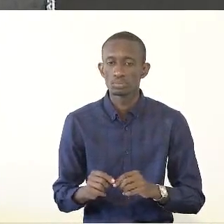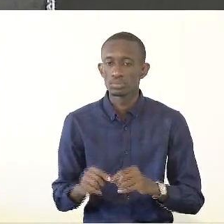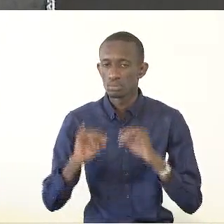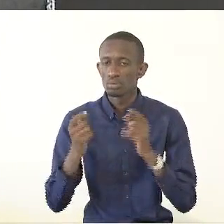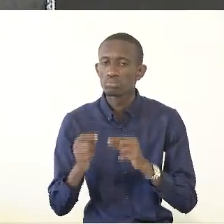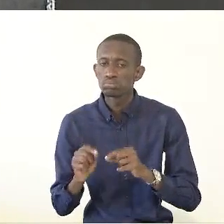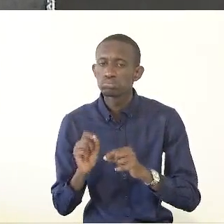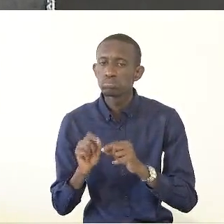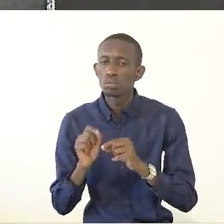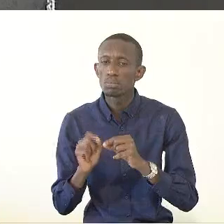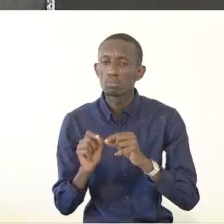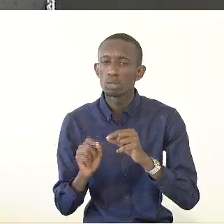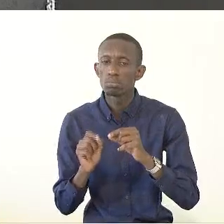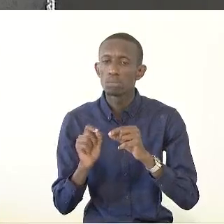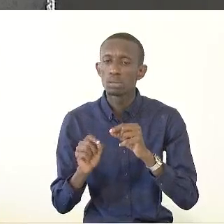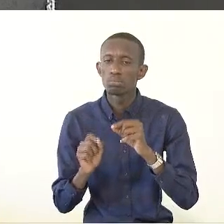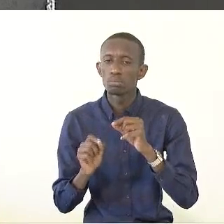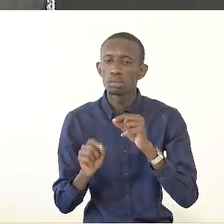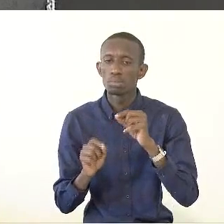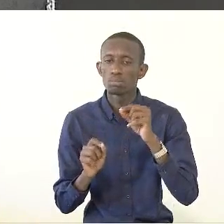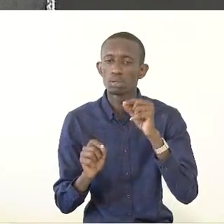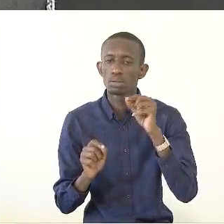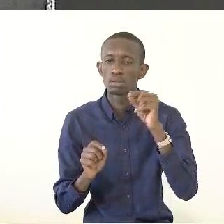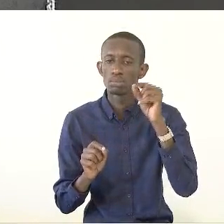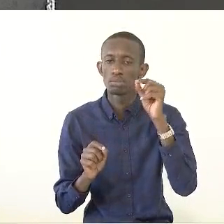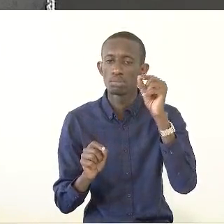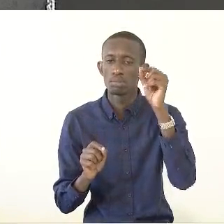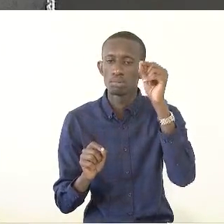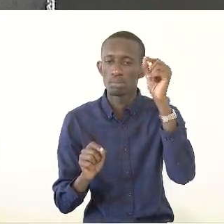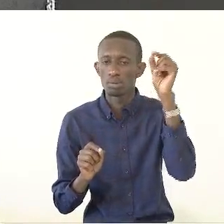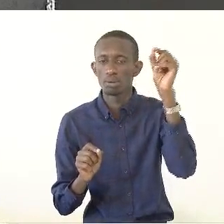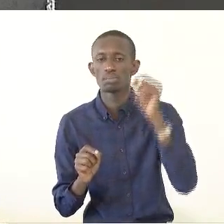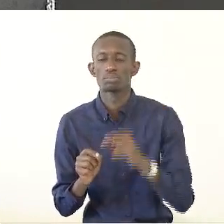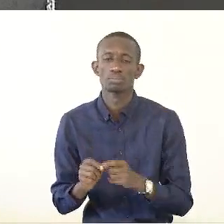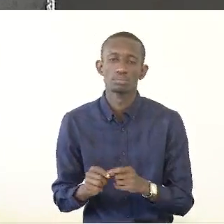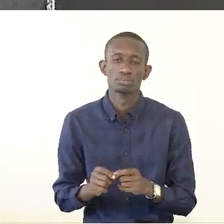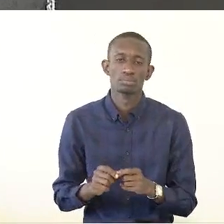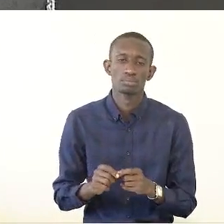trying to locate my point is here.